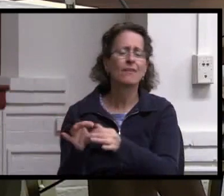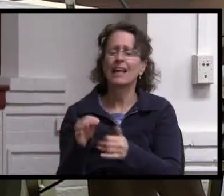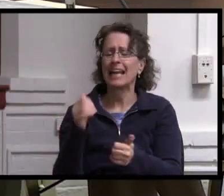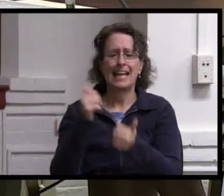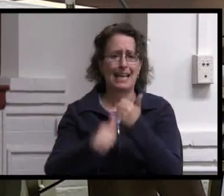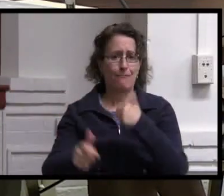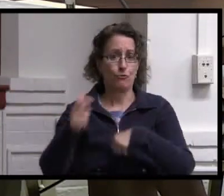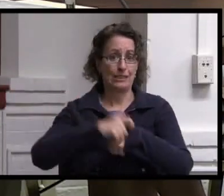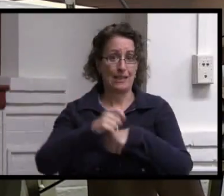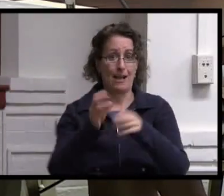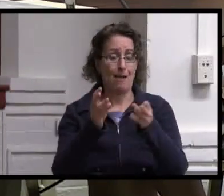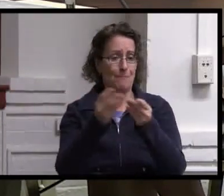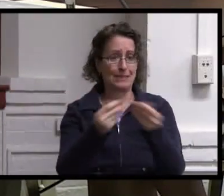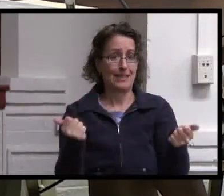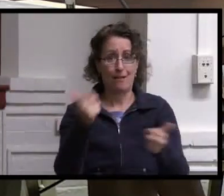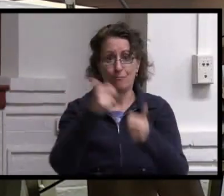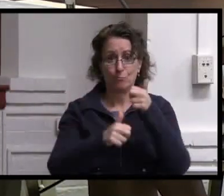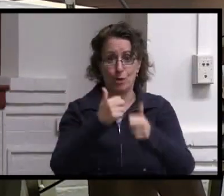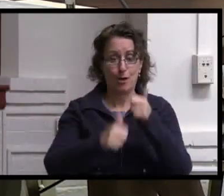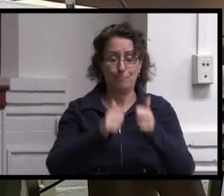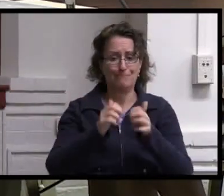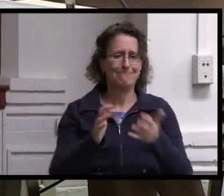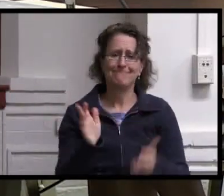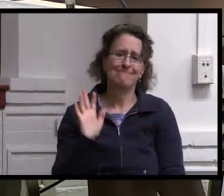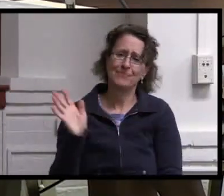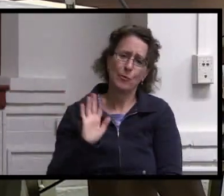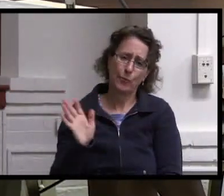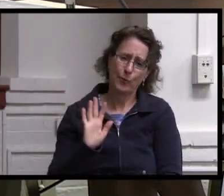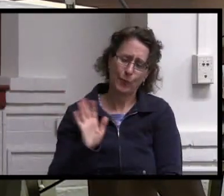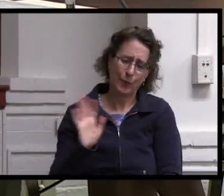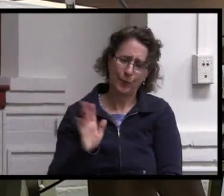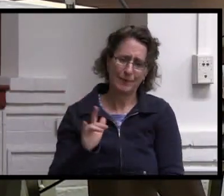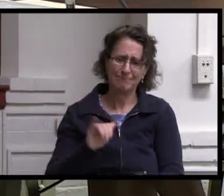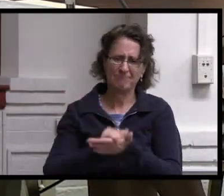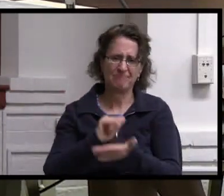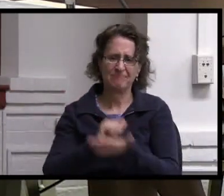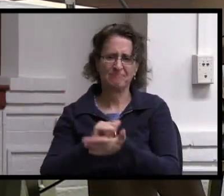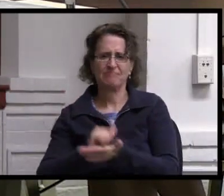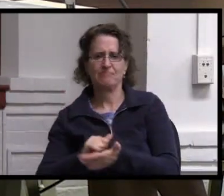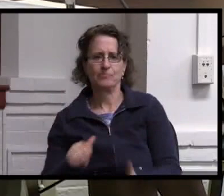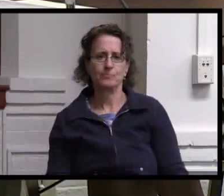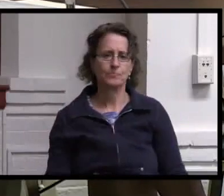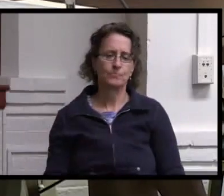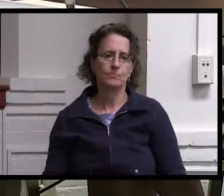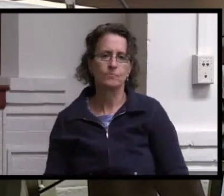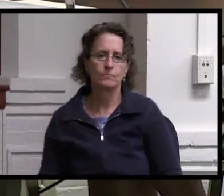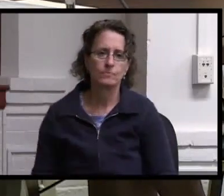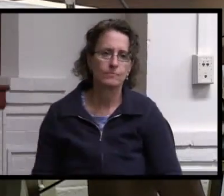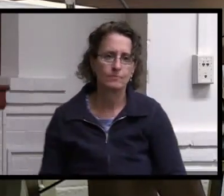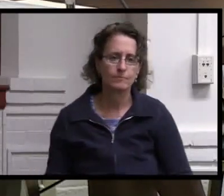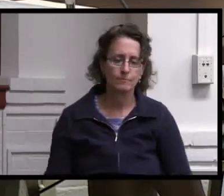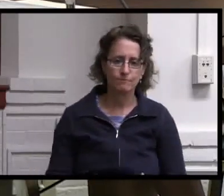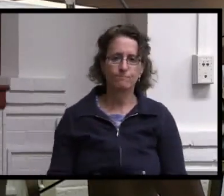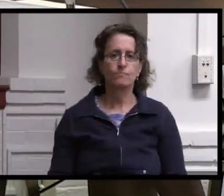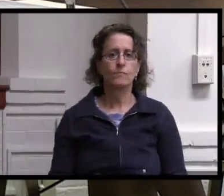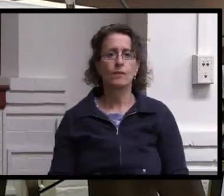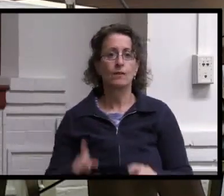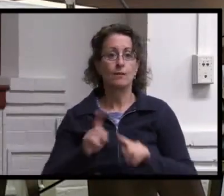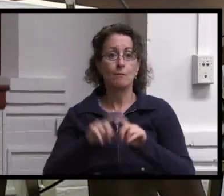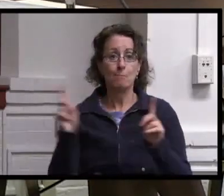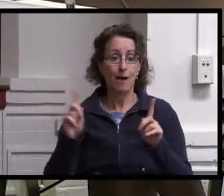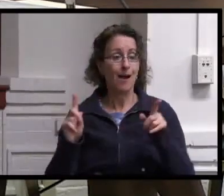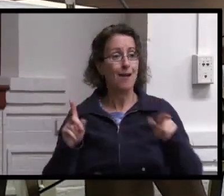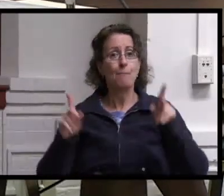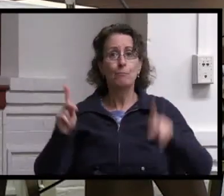time. I realize that. I expect that. However, I want to be there when that individual finally